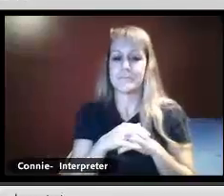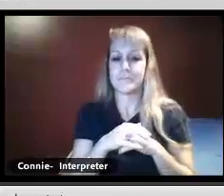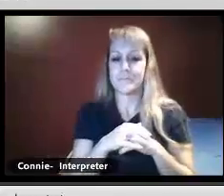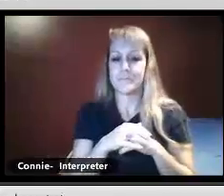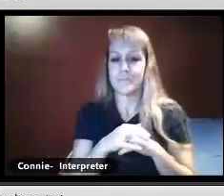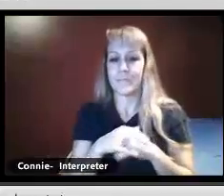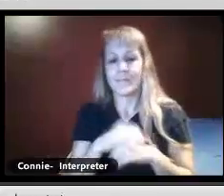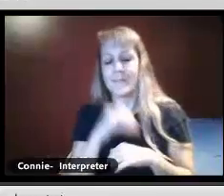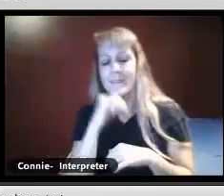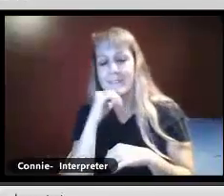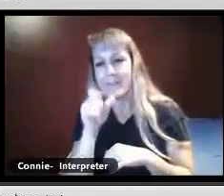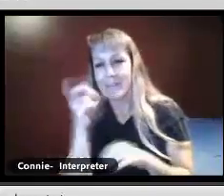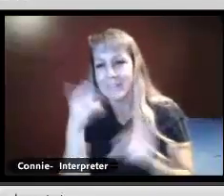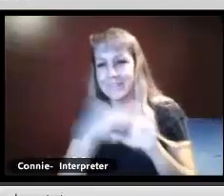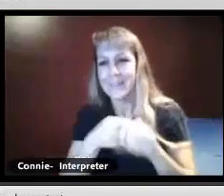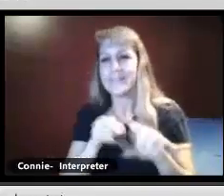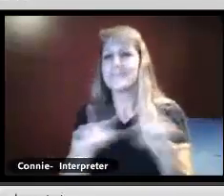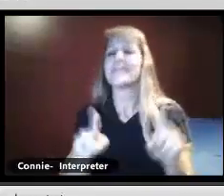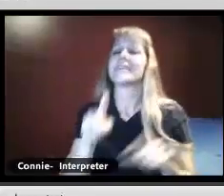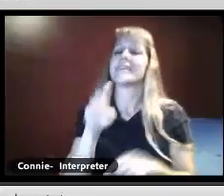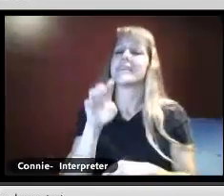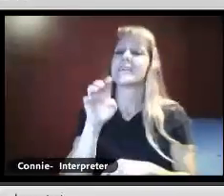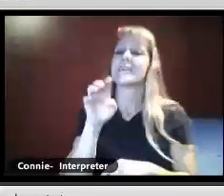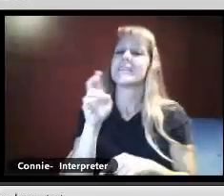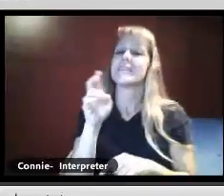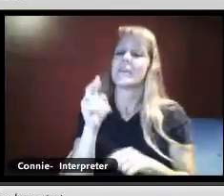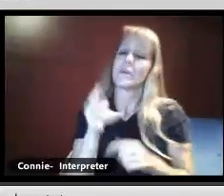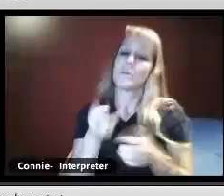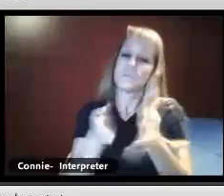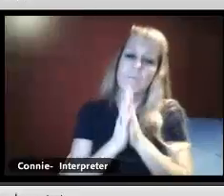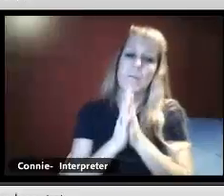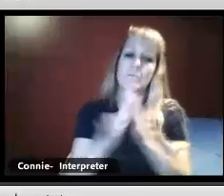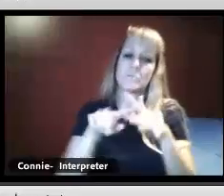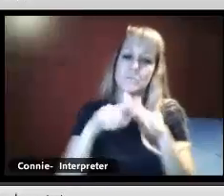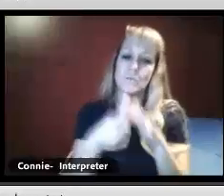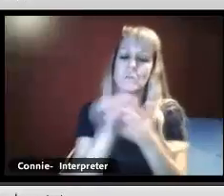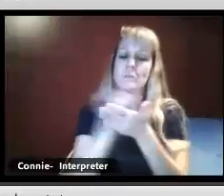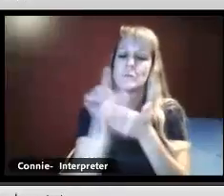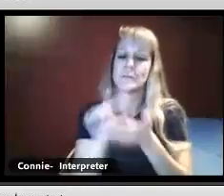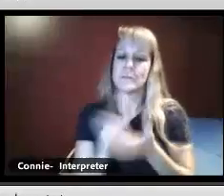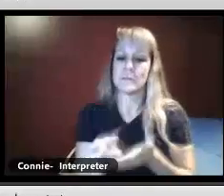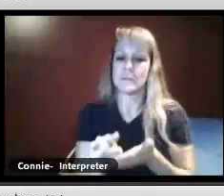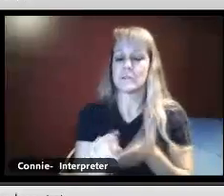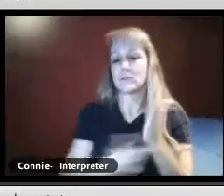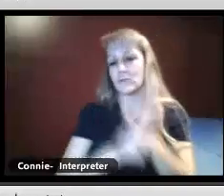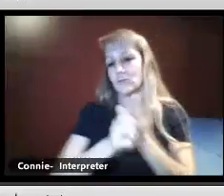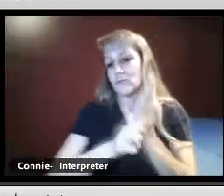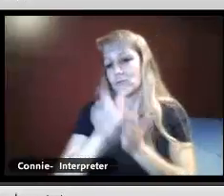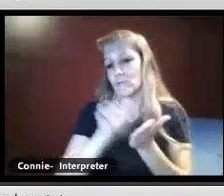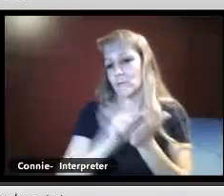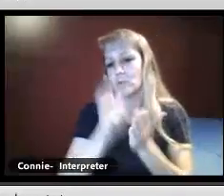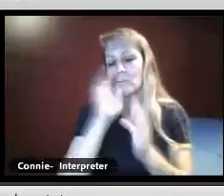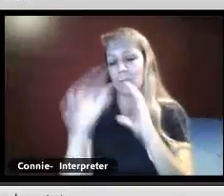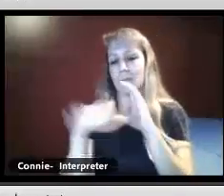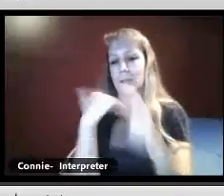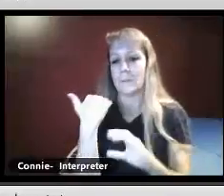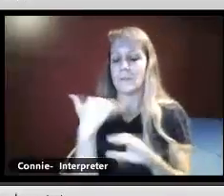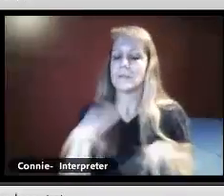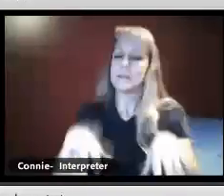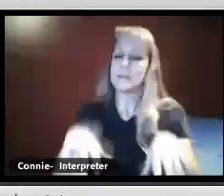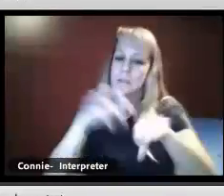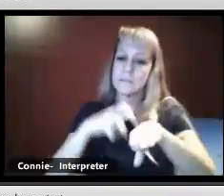giving your life away. Enroll for the weekly newsletter. It'll appear in your inbox, and take some time, depending